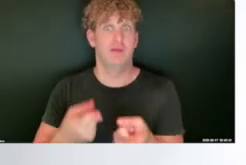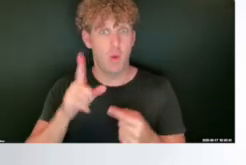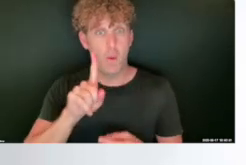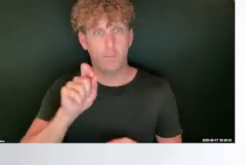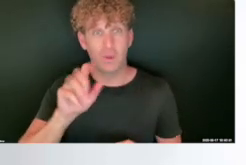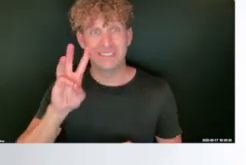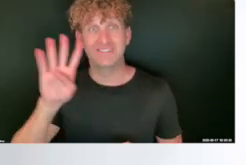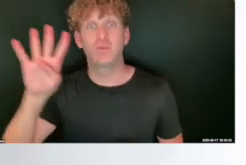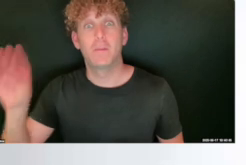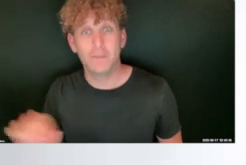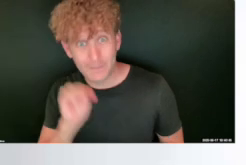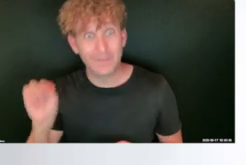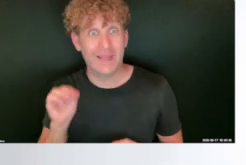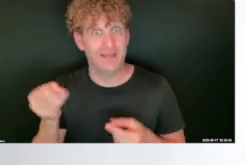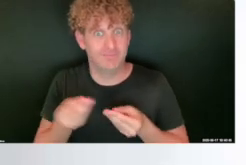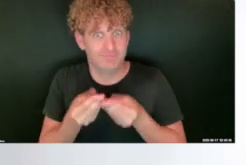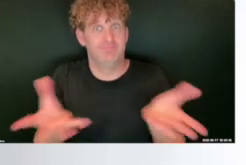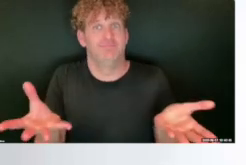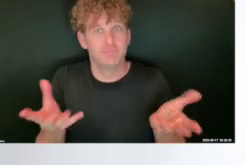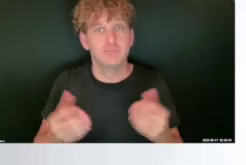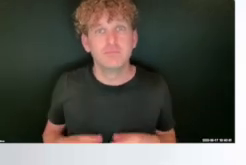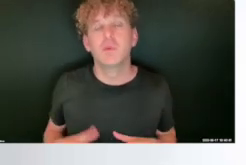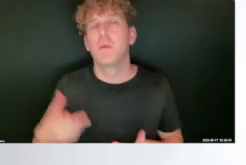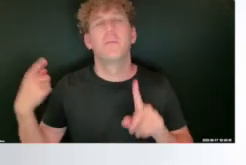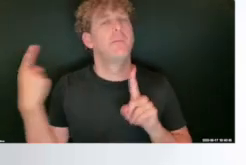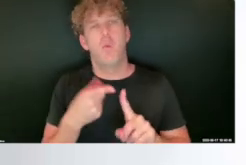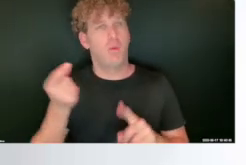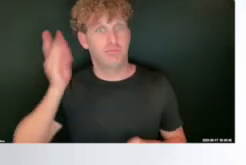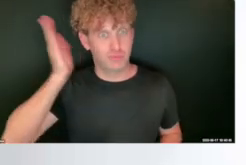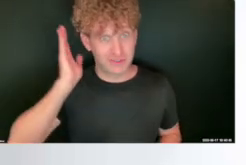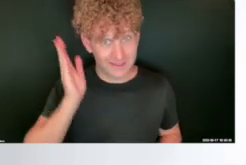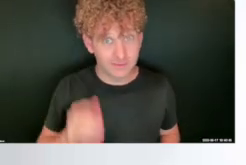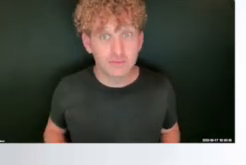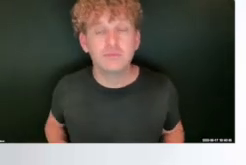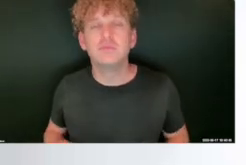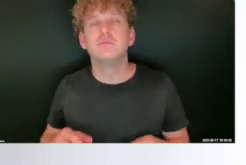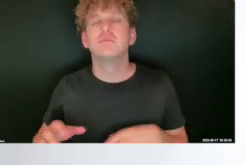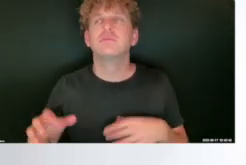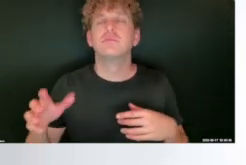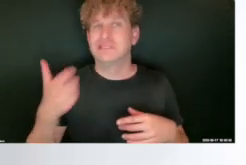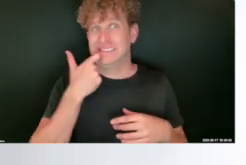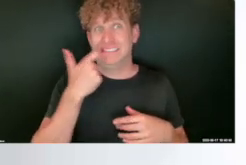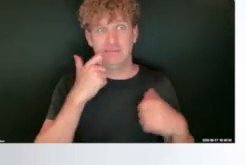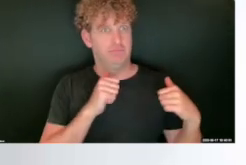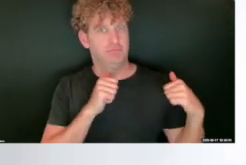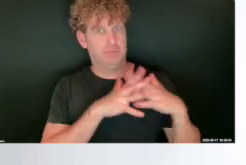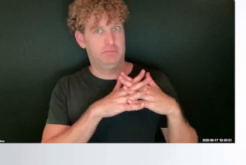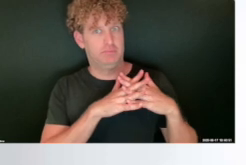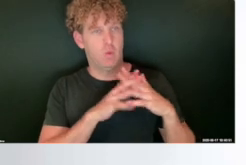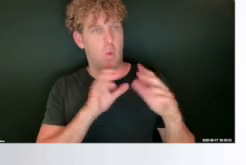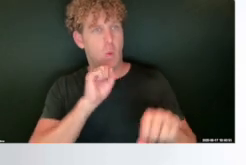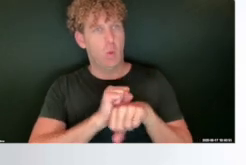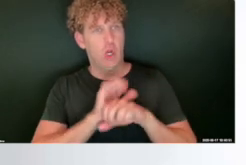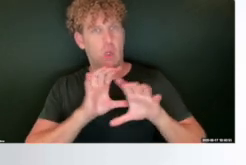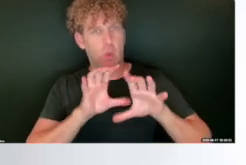We do anticipate actually reopening the program in the 3rd quarter of 2025. This is going to be using limited funds that have